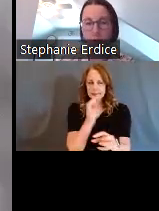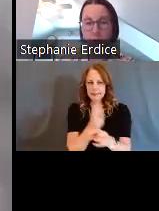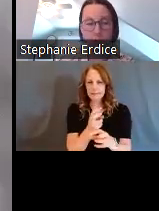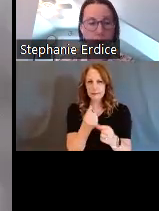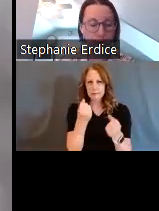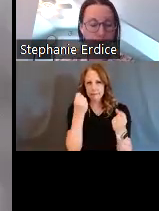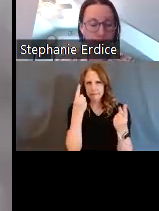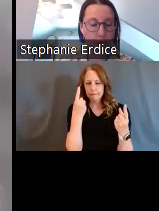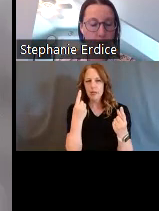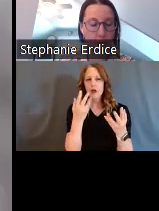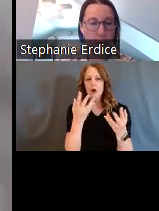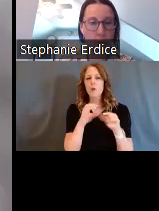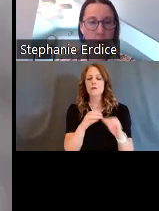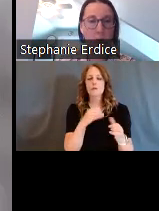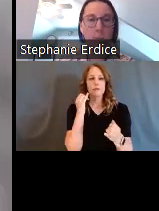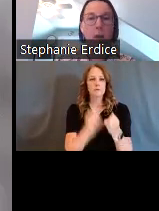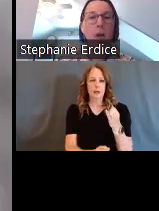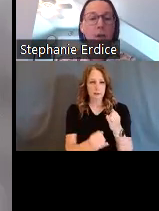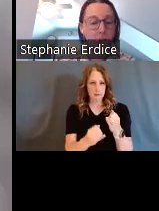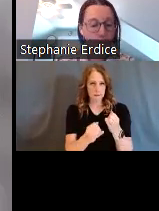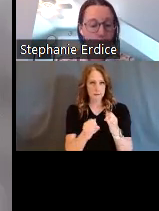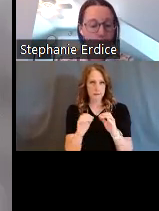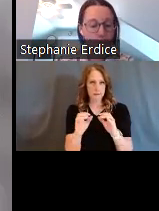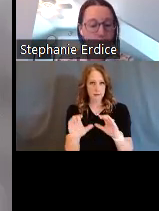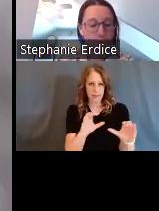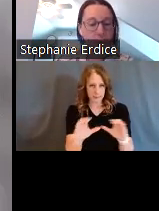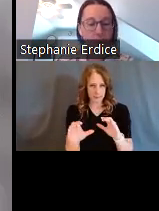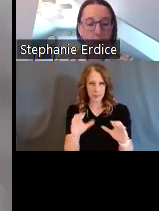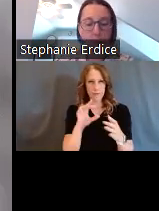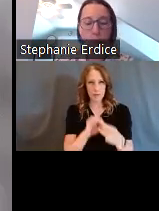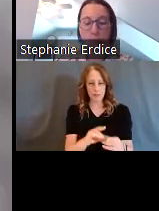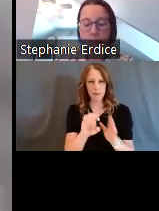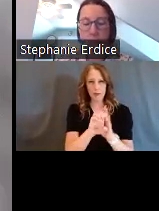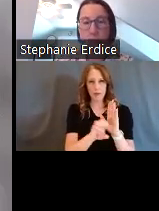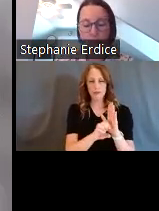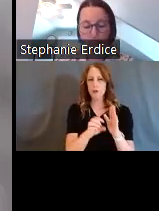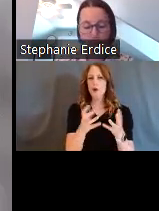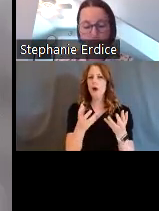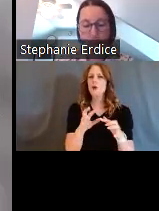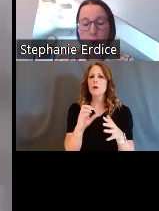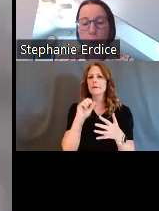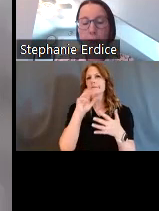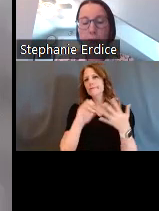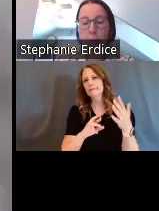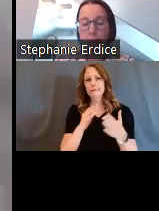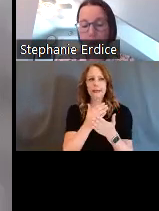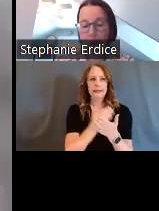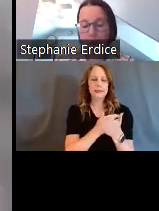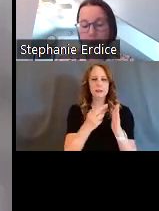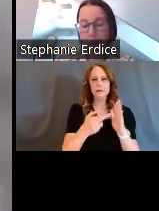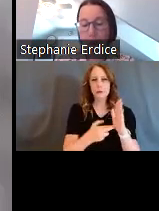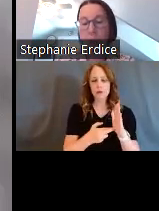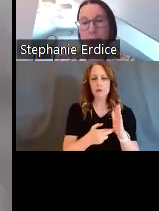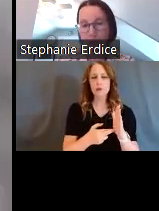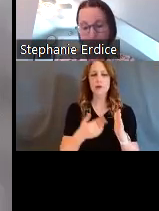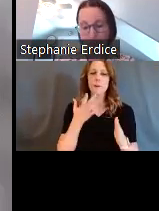final exercise on ethics with you all. So instead of giving you a list of rules, we like to